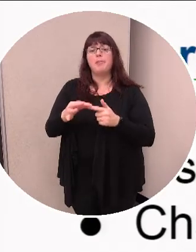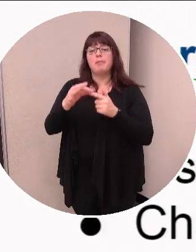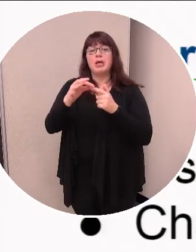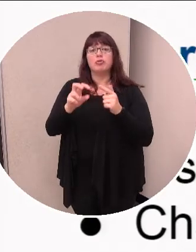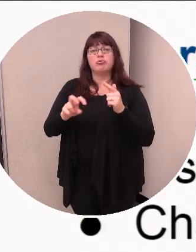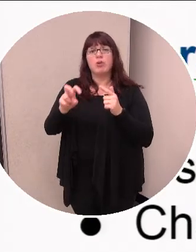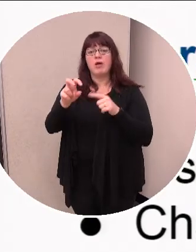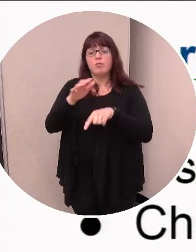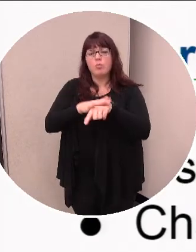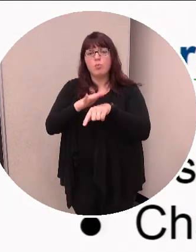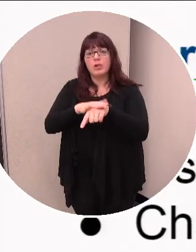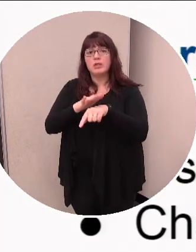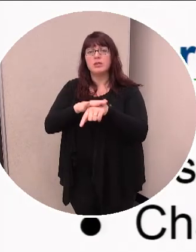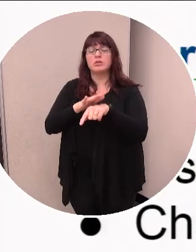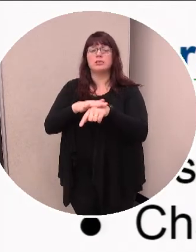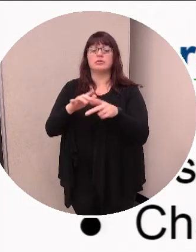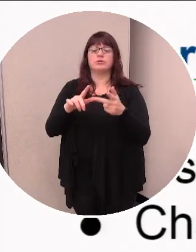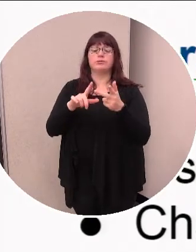may be issued.